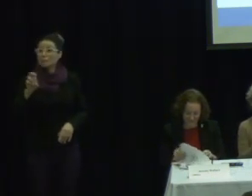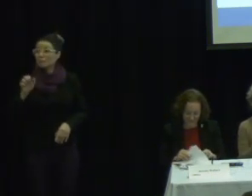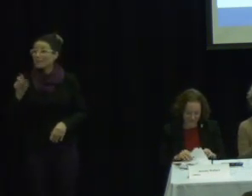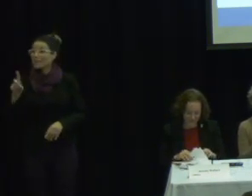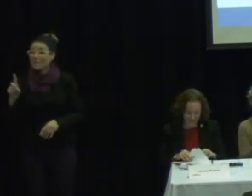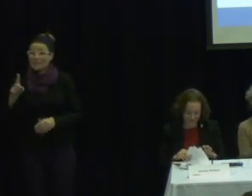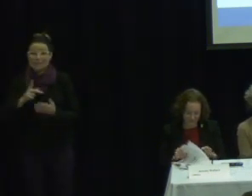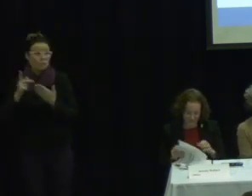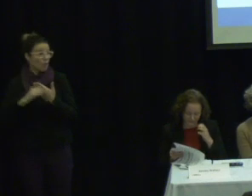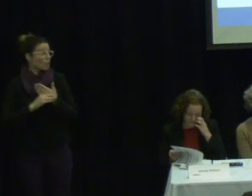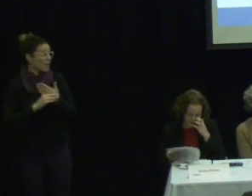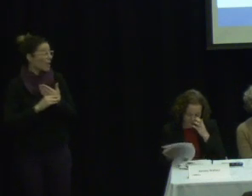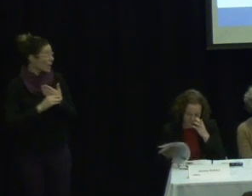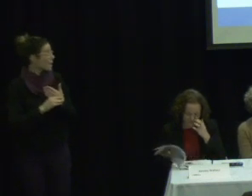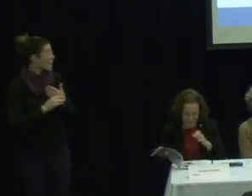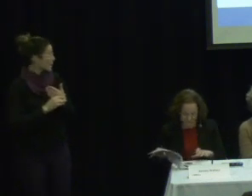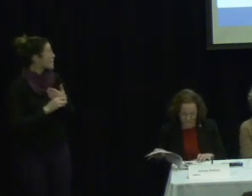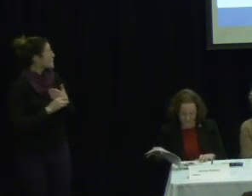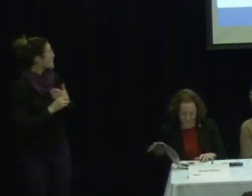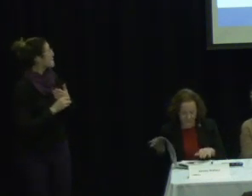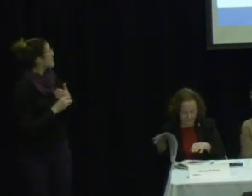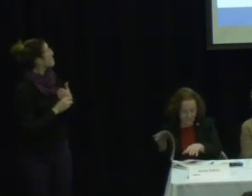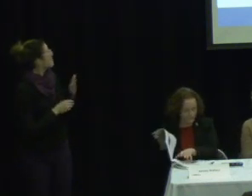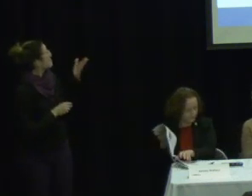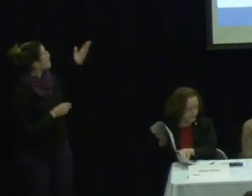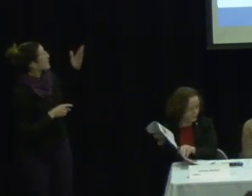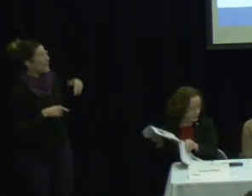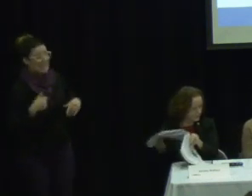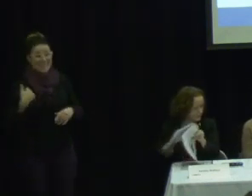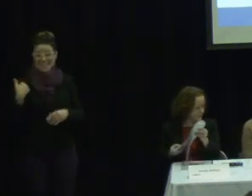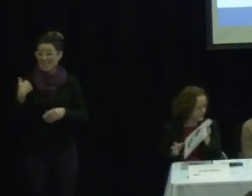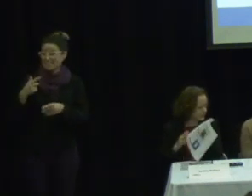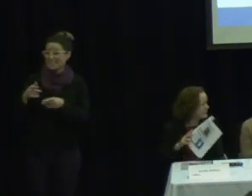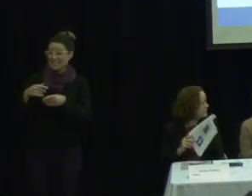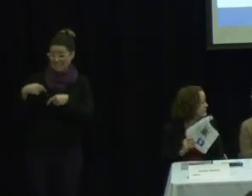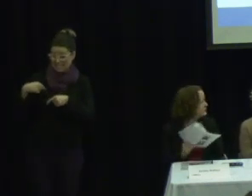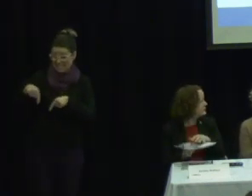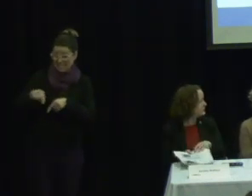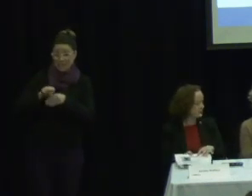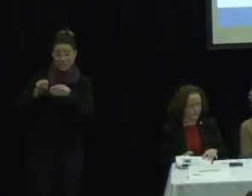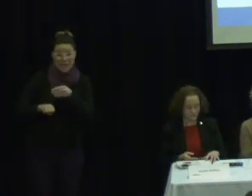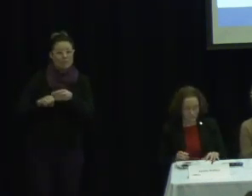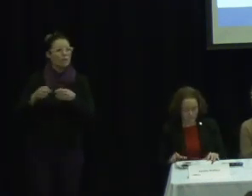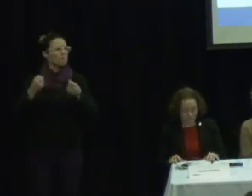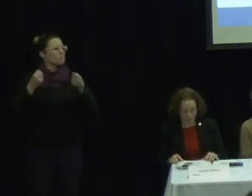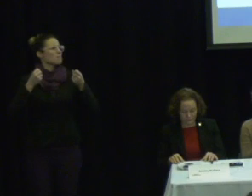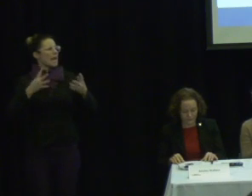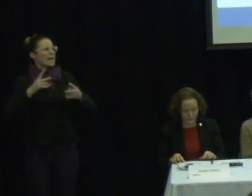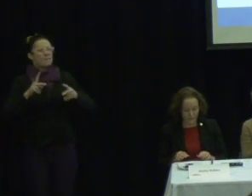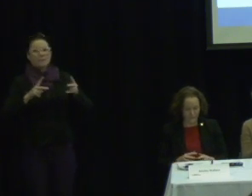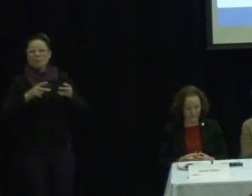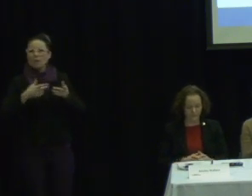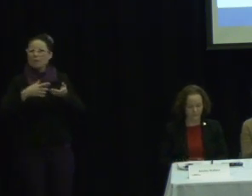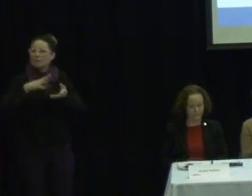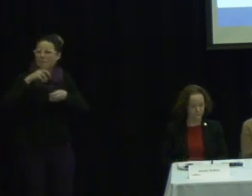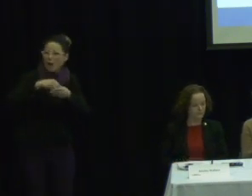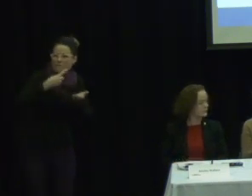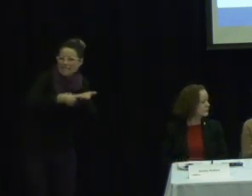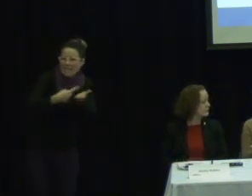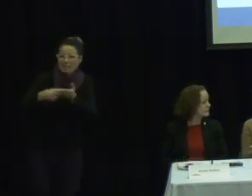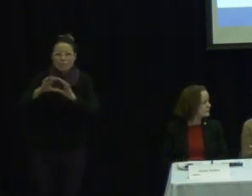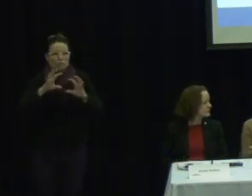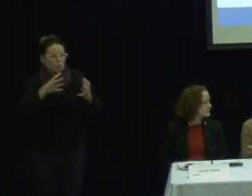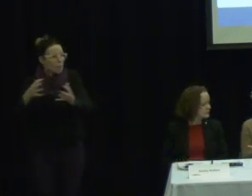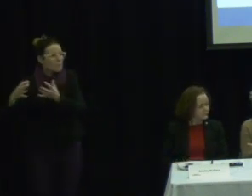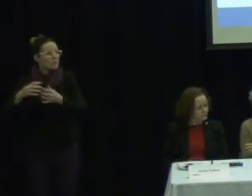people are leading pop-up courses on the Common Read, how to be an anti-racist. They are leading discussion groups. Student, faculty, and staff